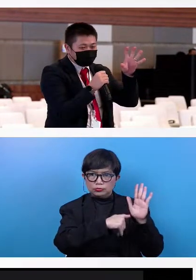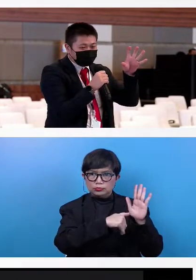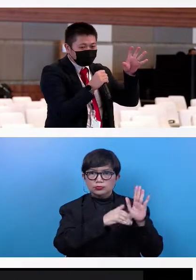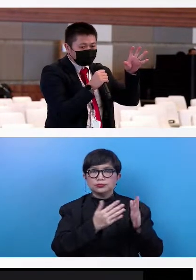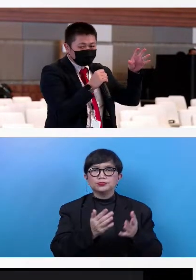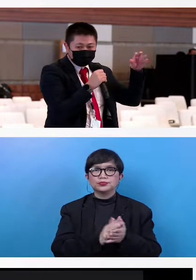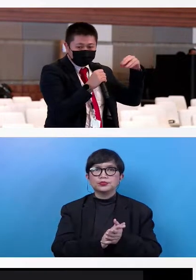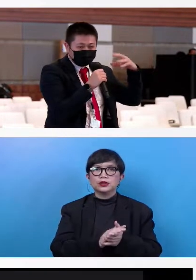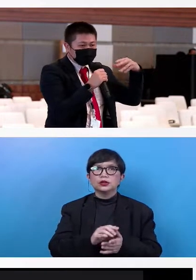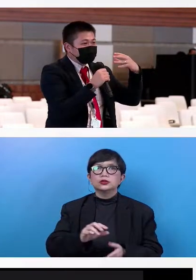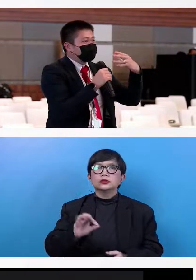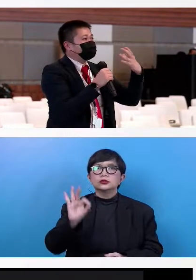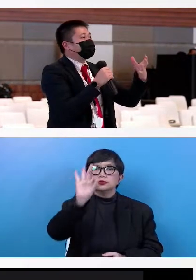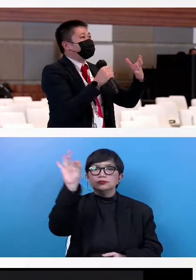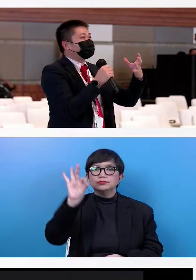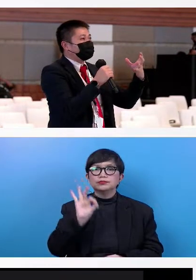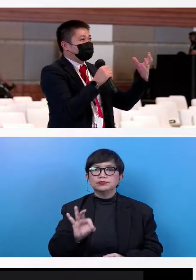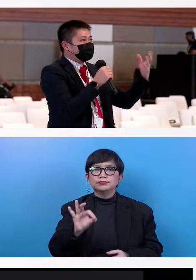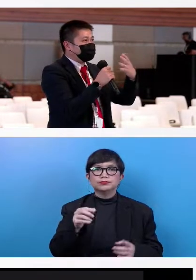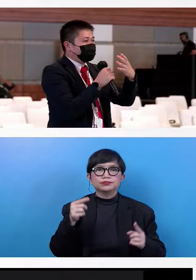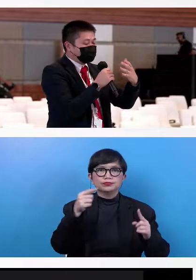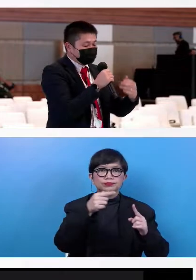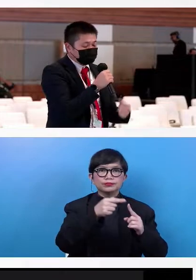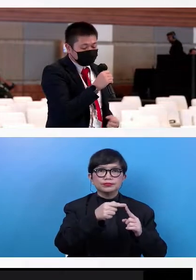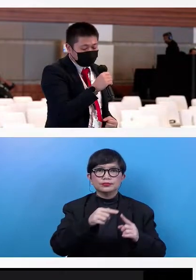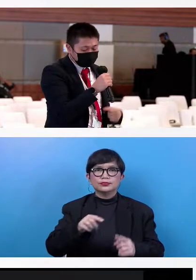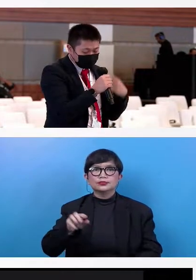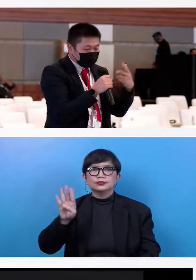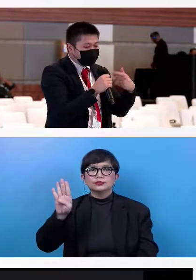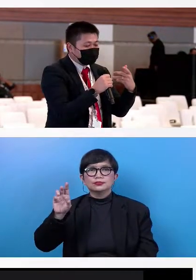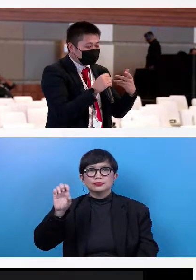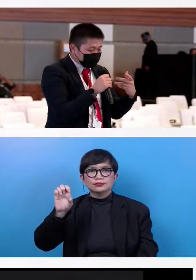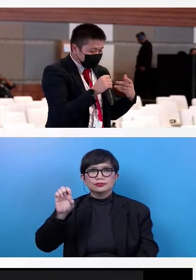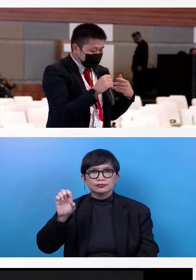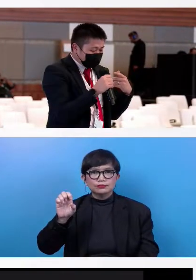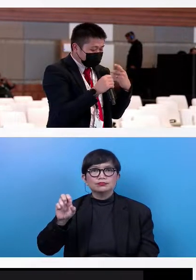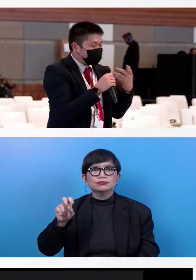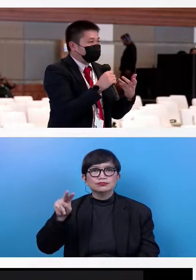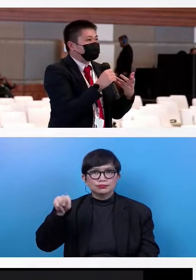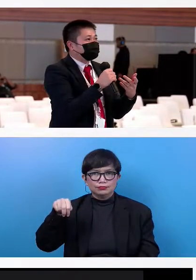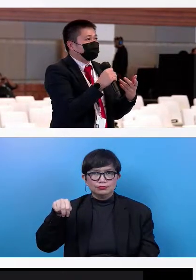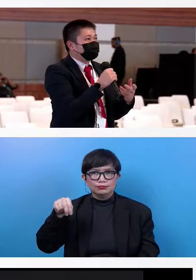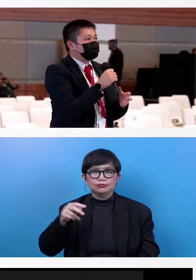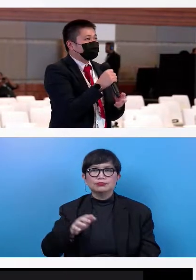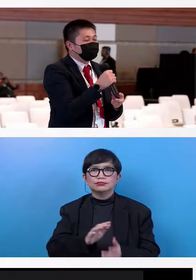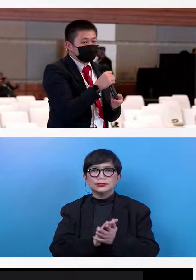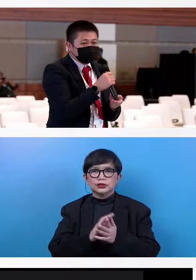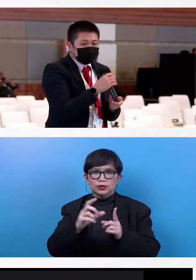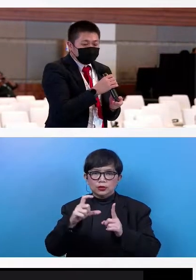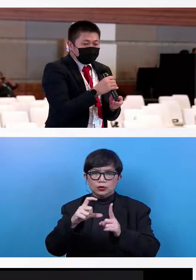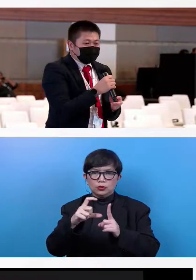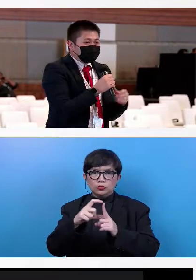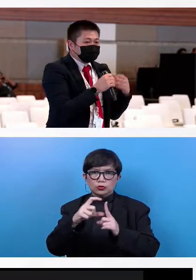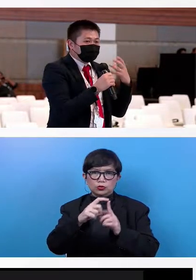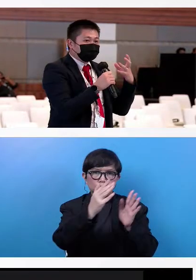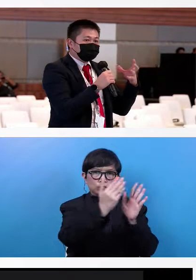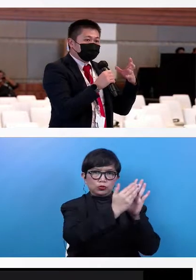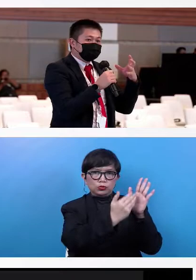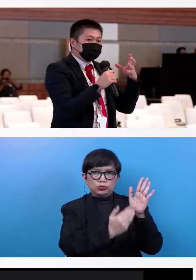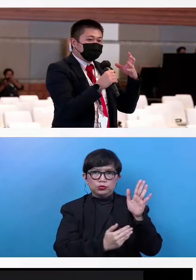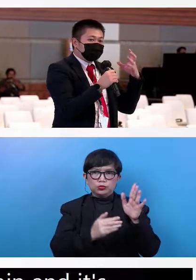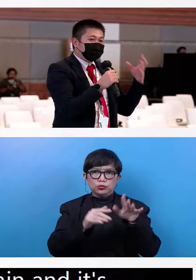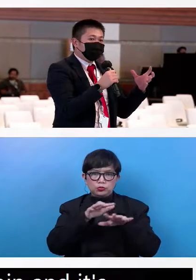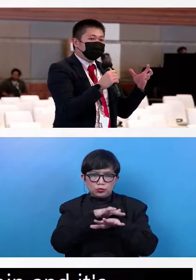little bit about how the impacts of the supply chain have affect the stress testing work that you're doing. I'm just